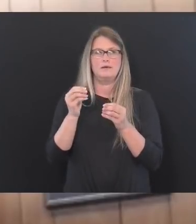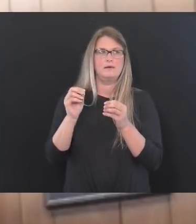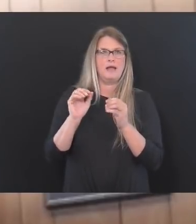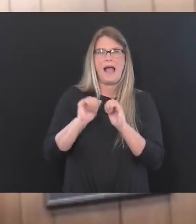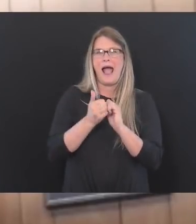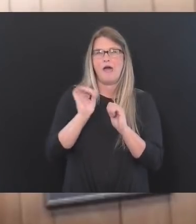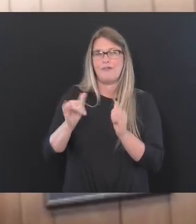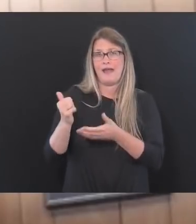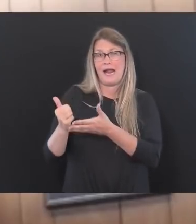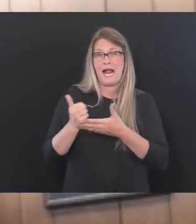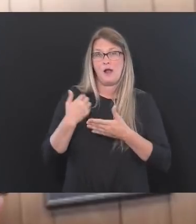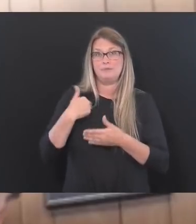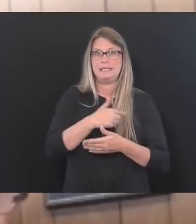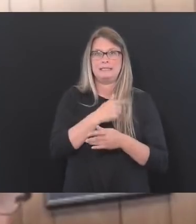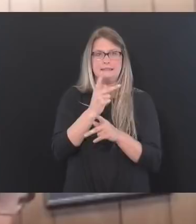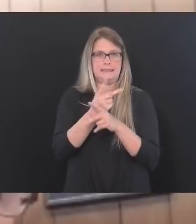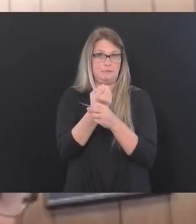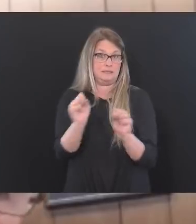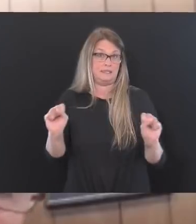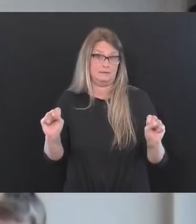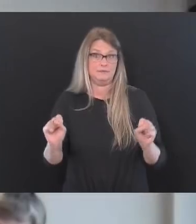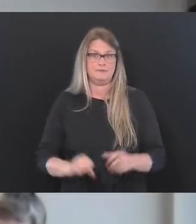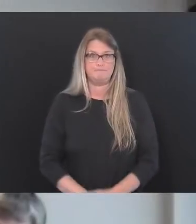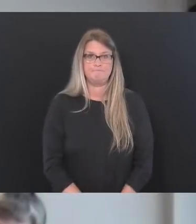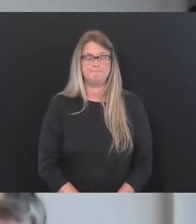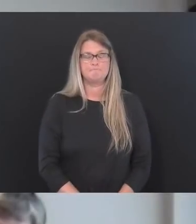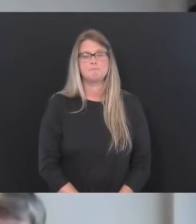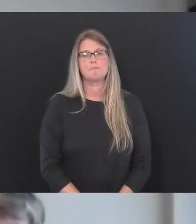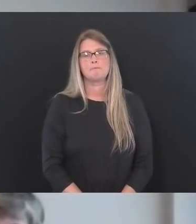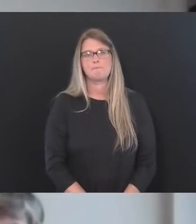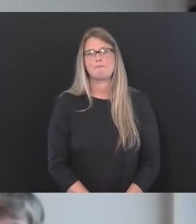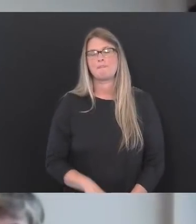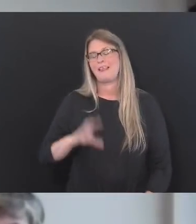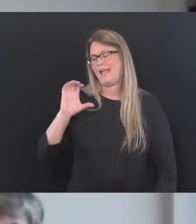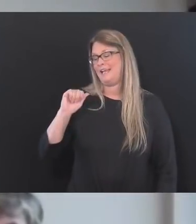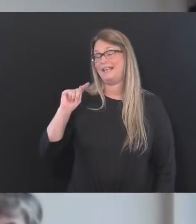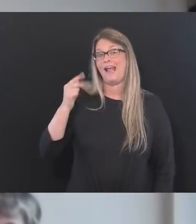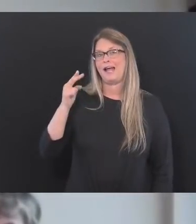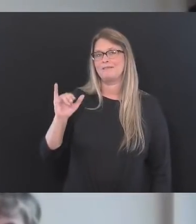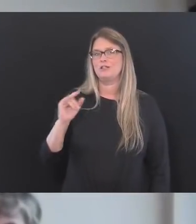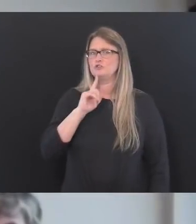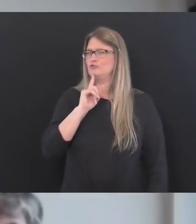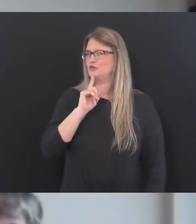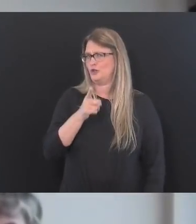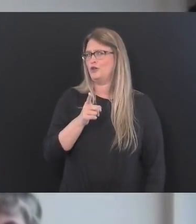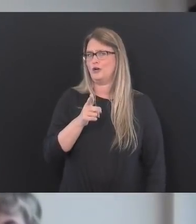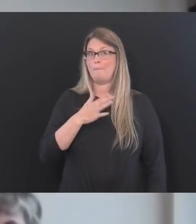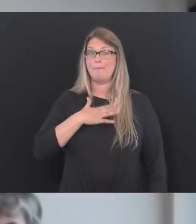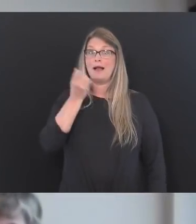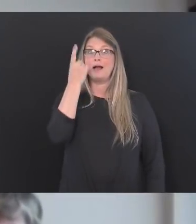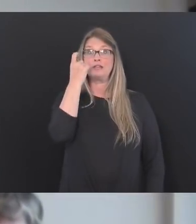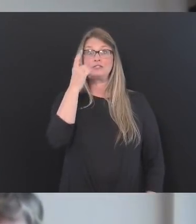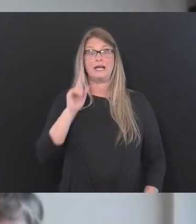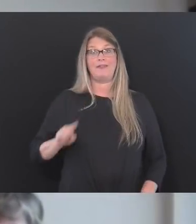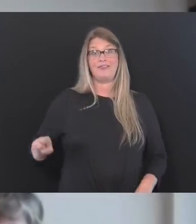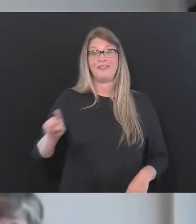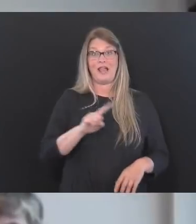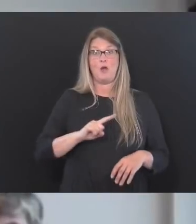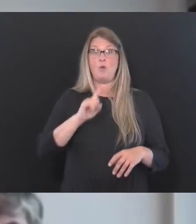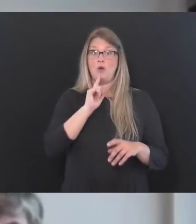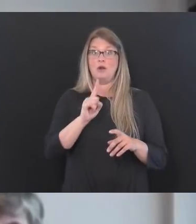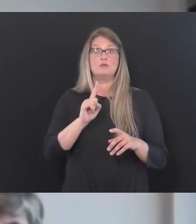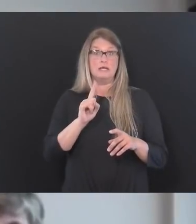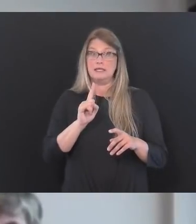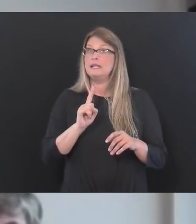keep our workforce safe. Sure. My understanding actually is that they were doing a great job. The call center had